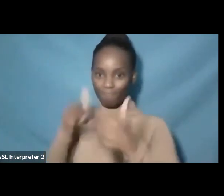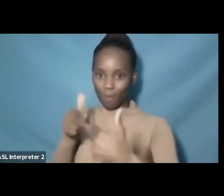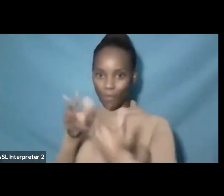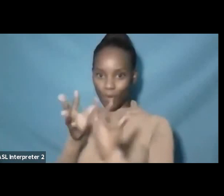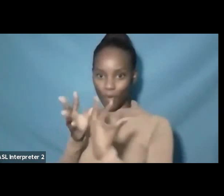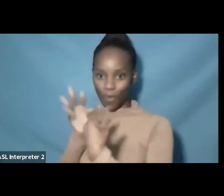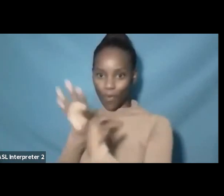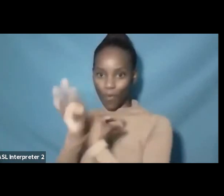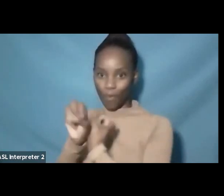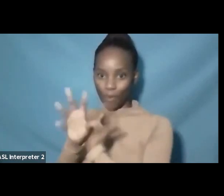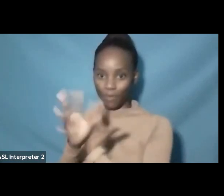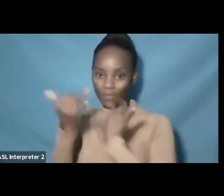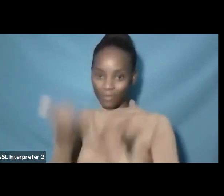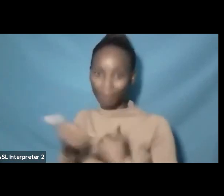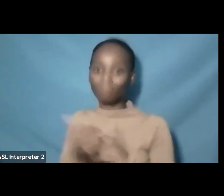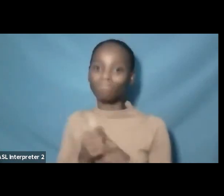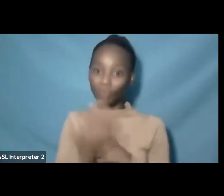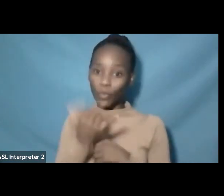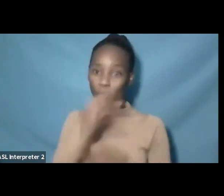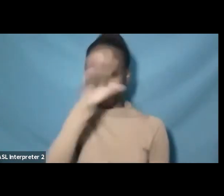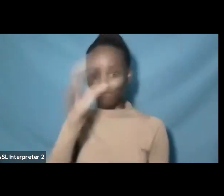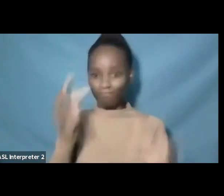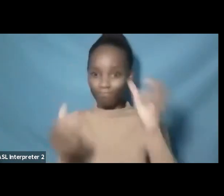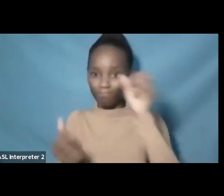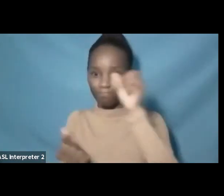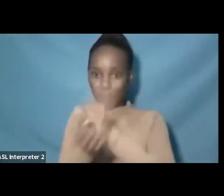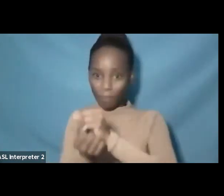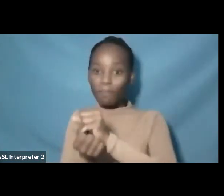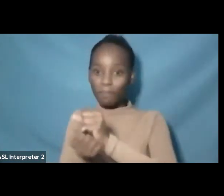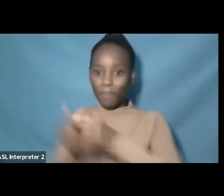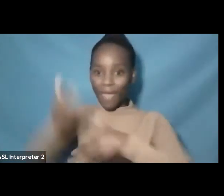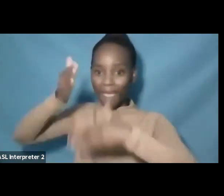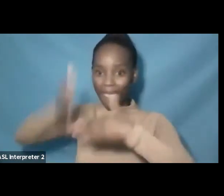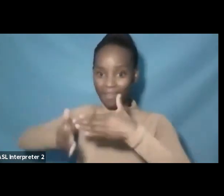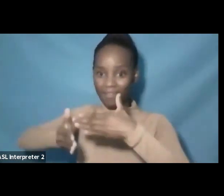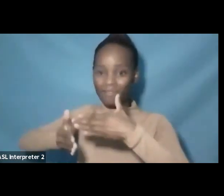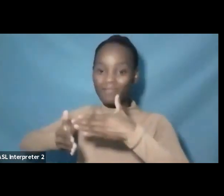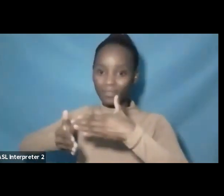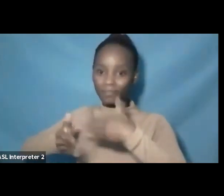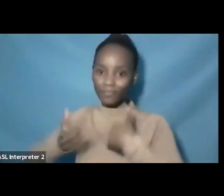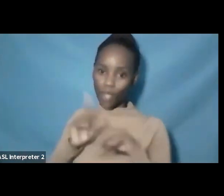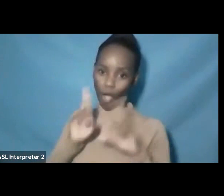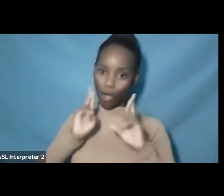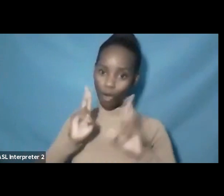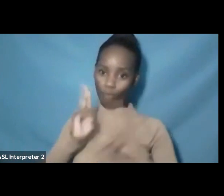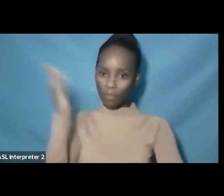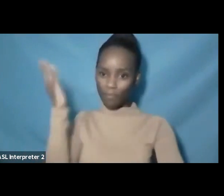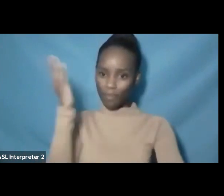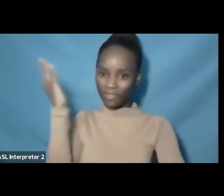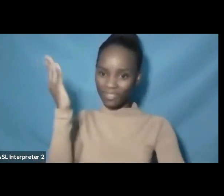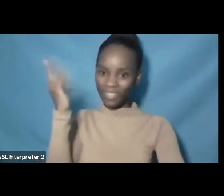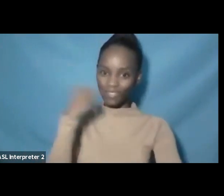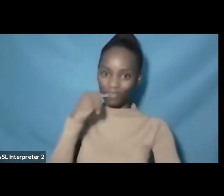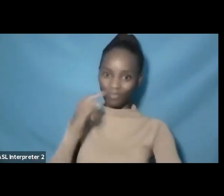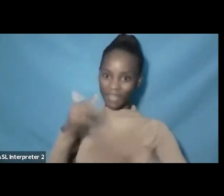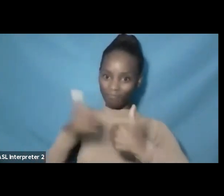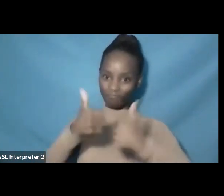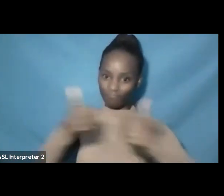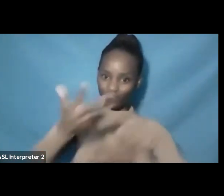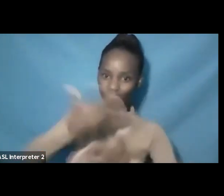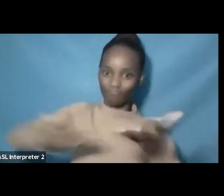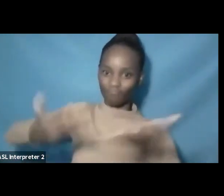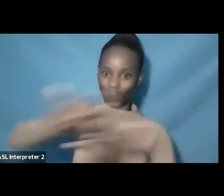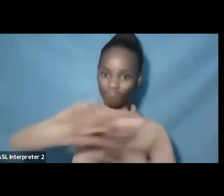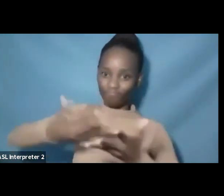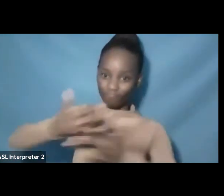and I hope the presentations and the deliberation have met all your expectations. Indeed, illicit trafficking